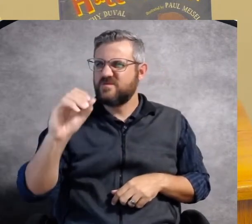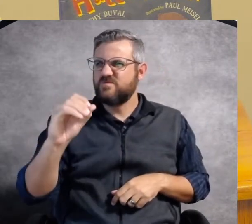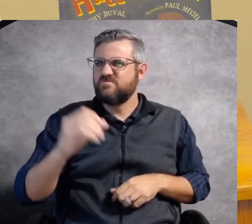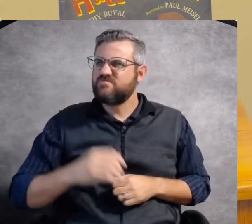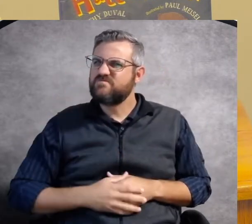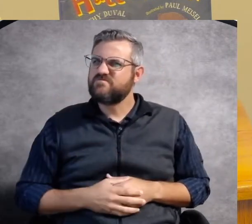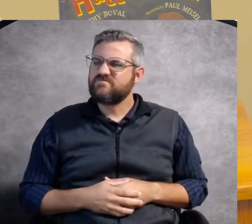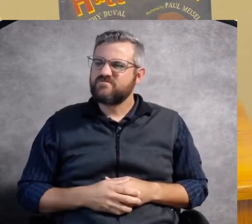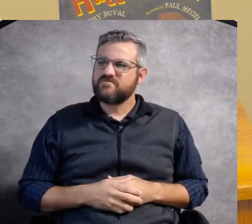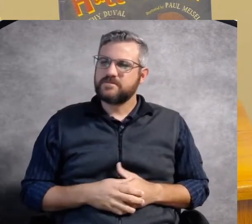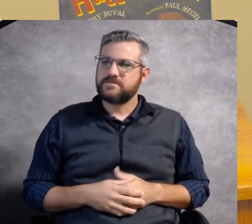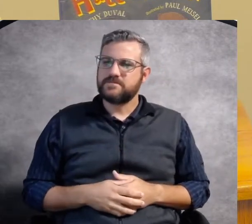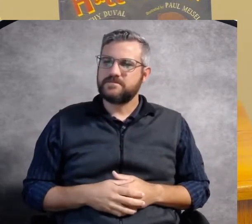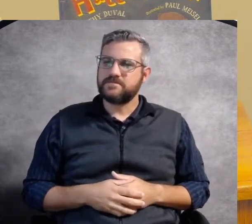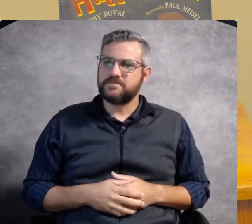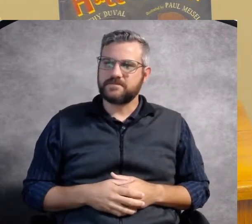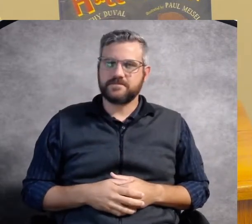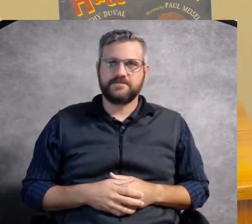can.